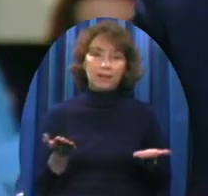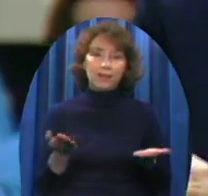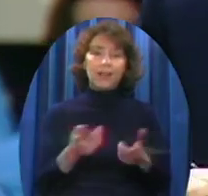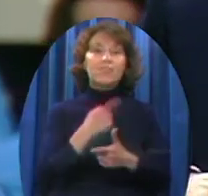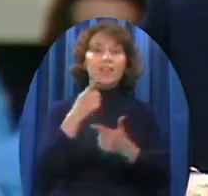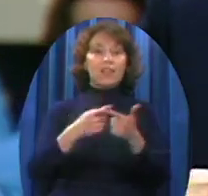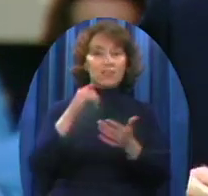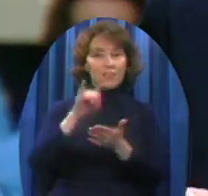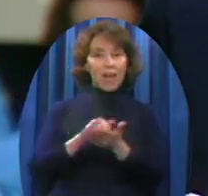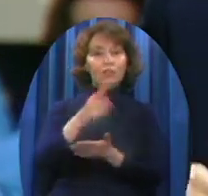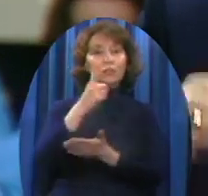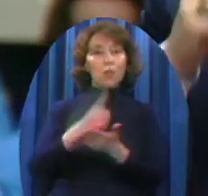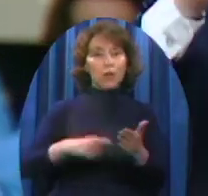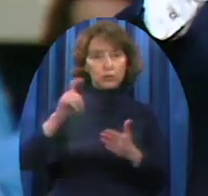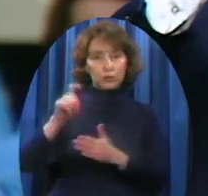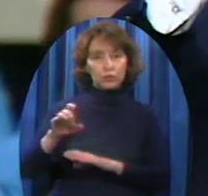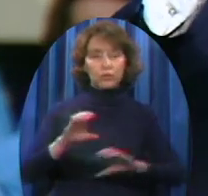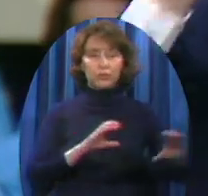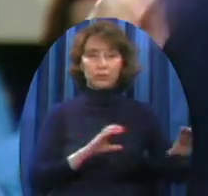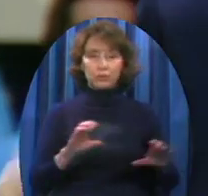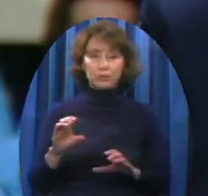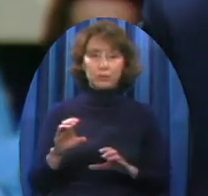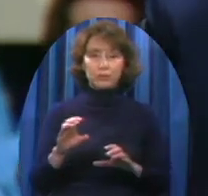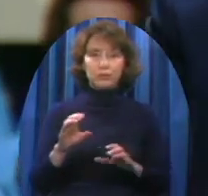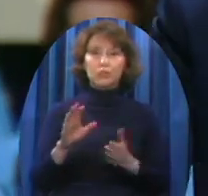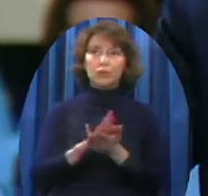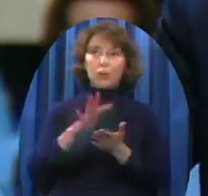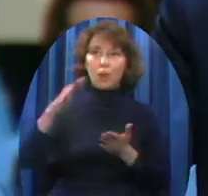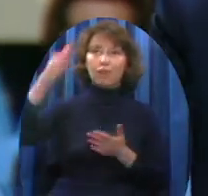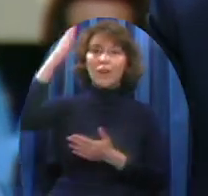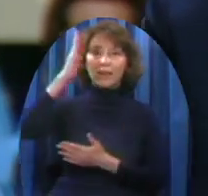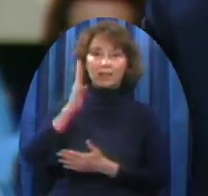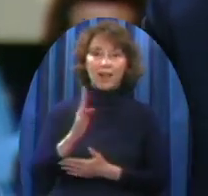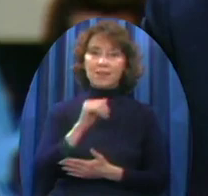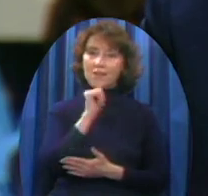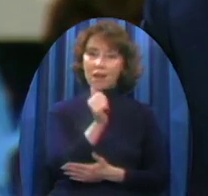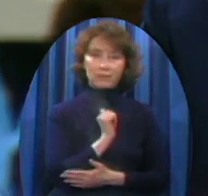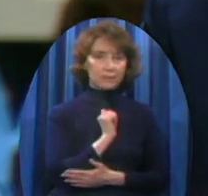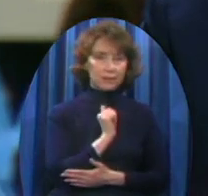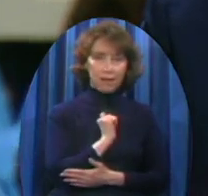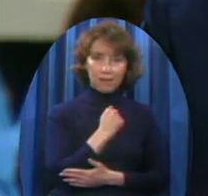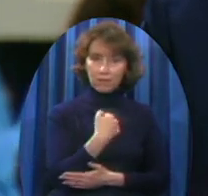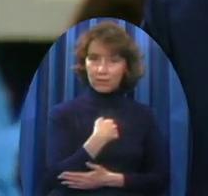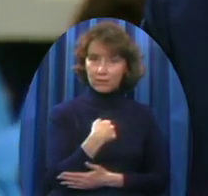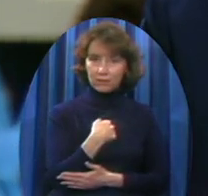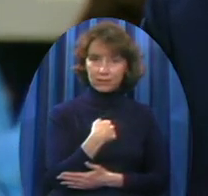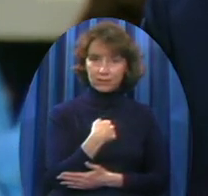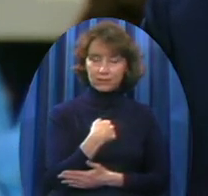I move along hurriedly. Verse 13,